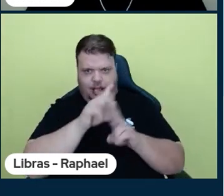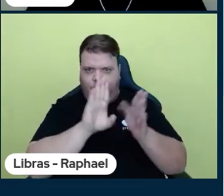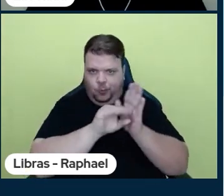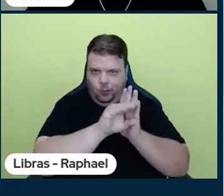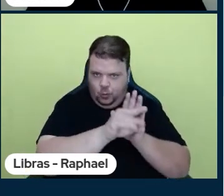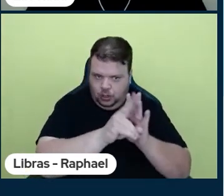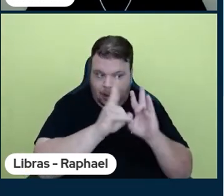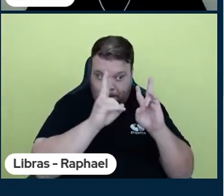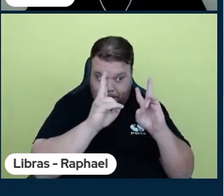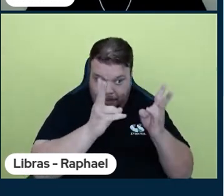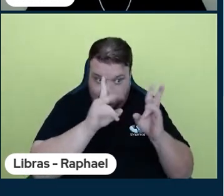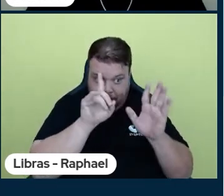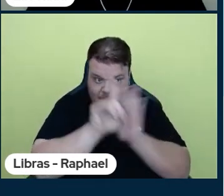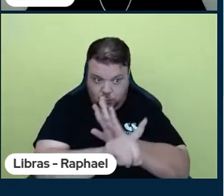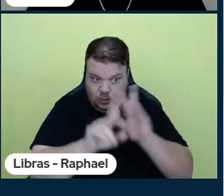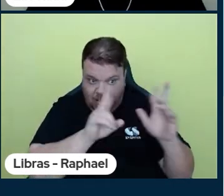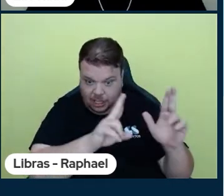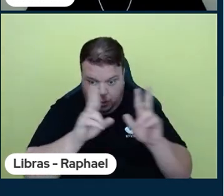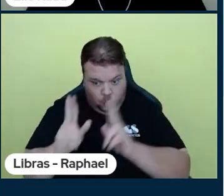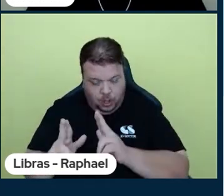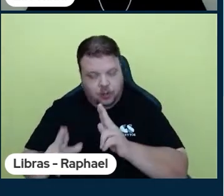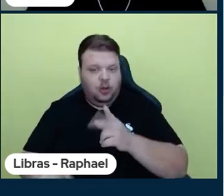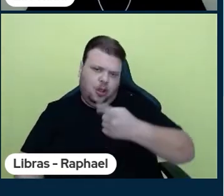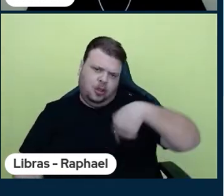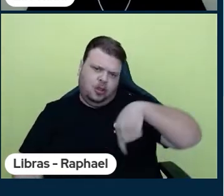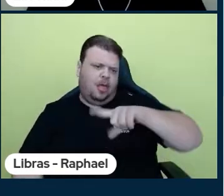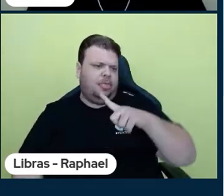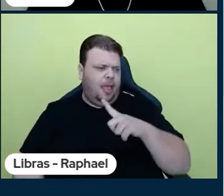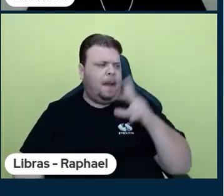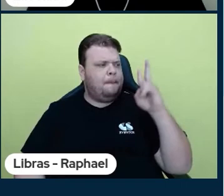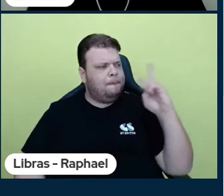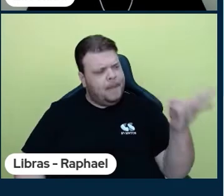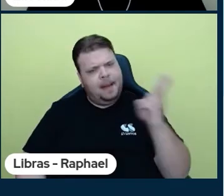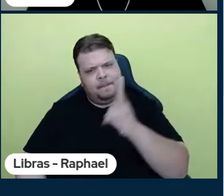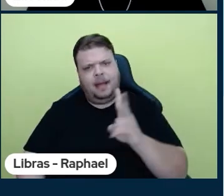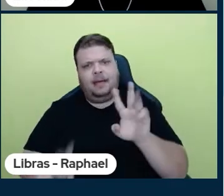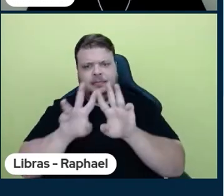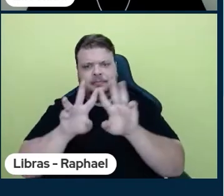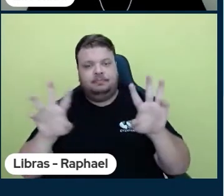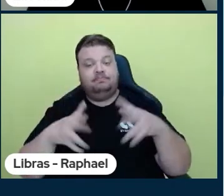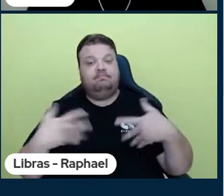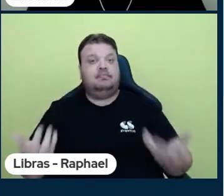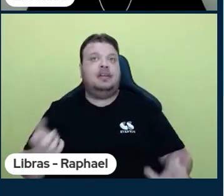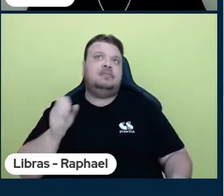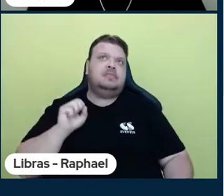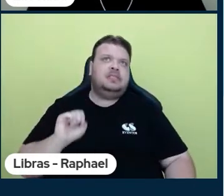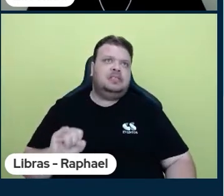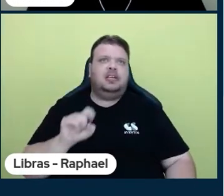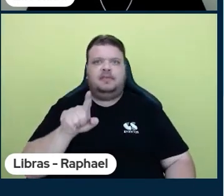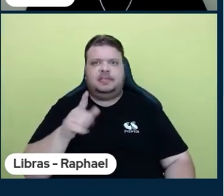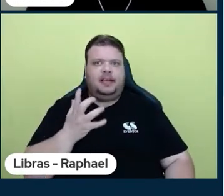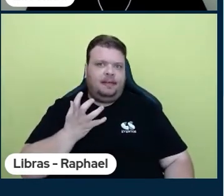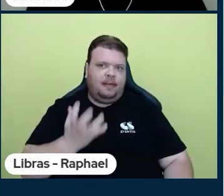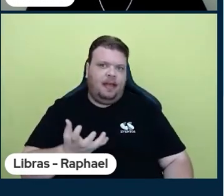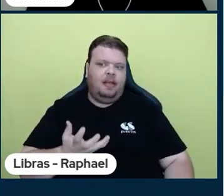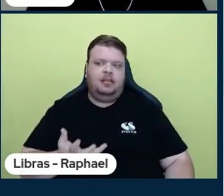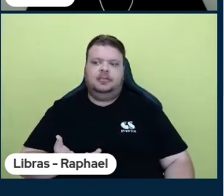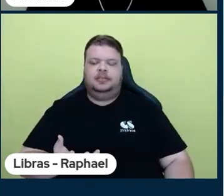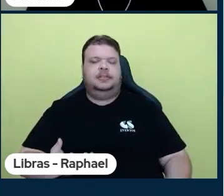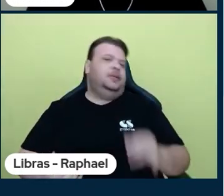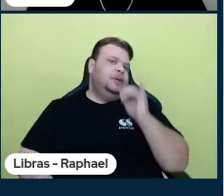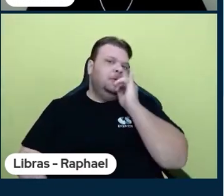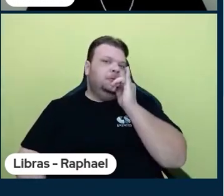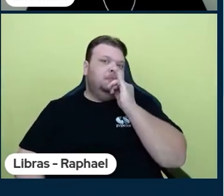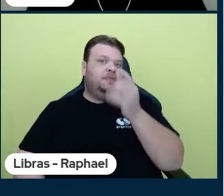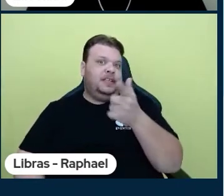returning to Google to ask another GPT-3 related question, the user can directly interact with